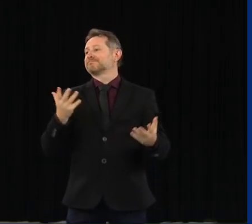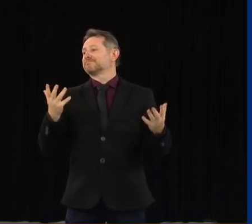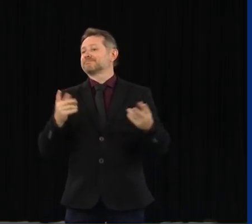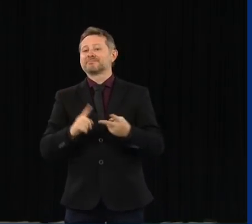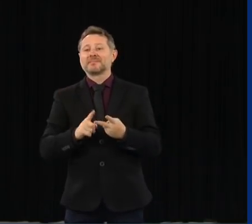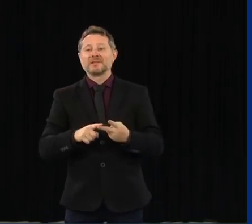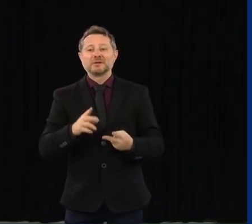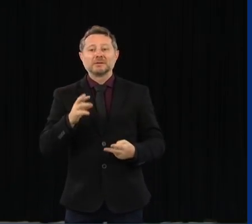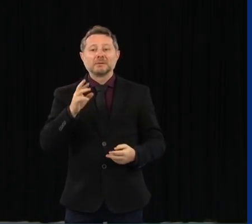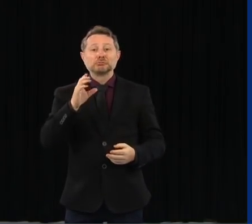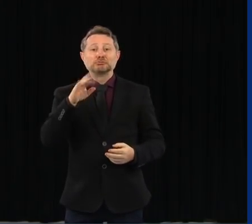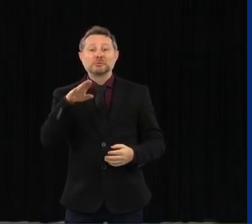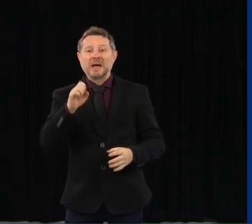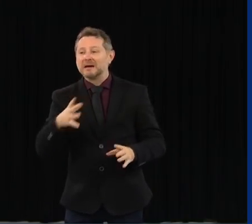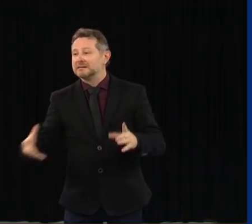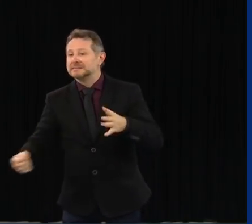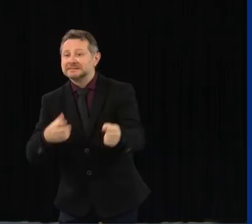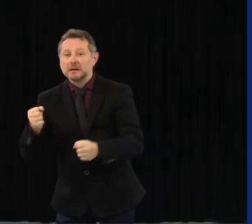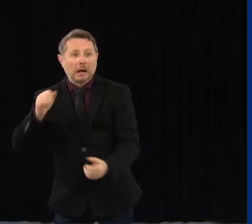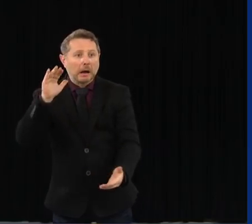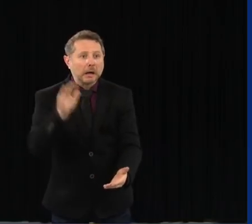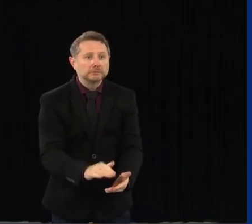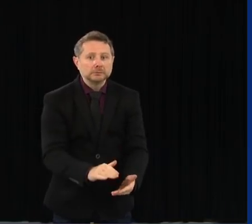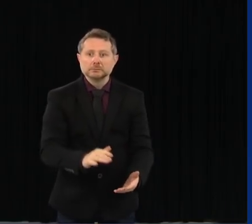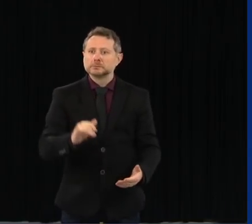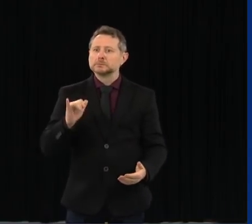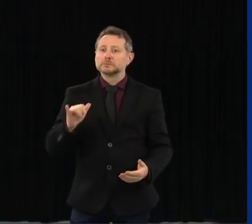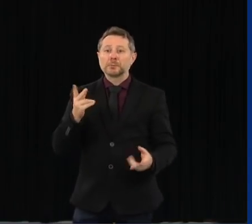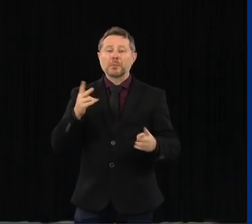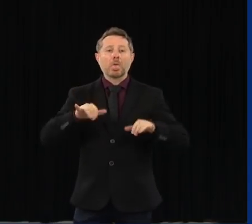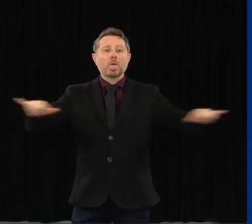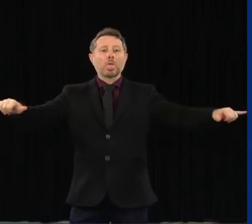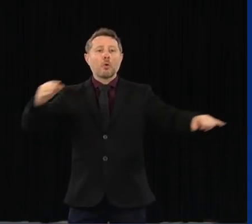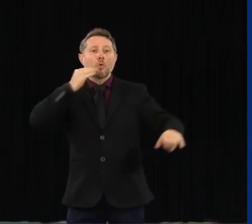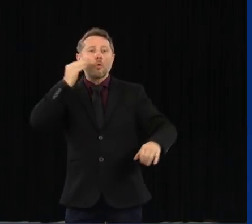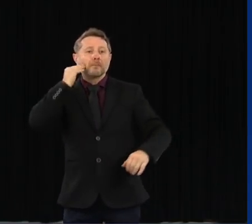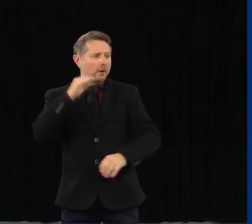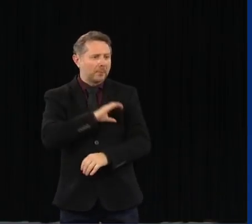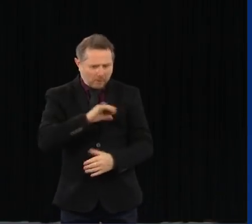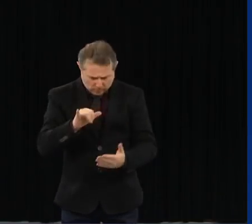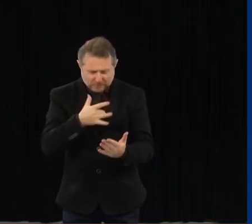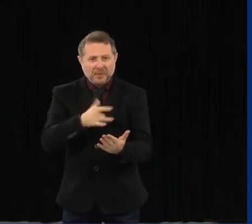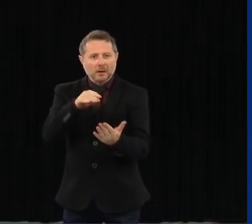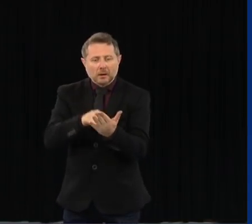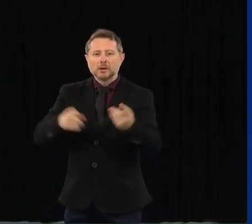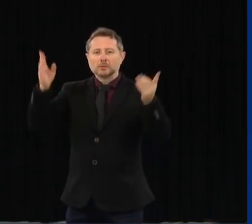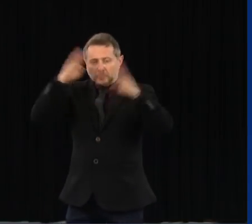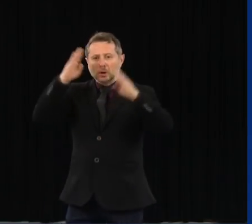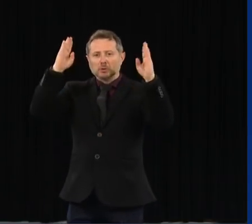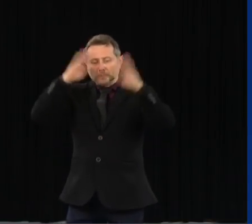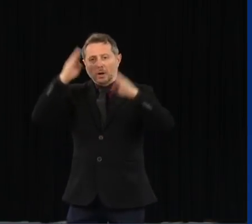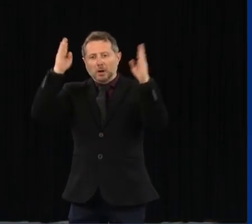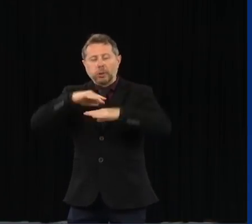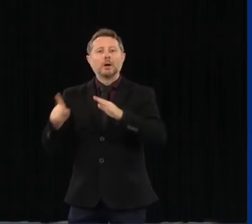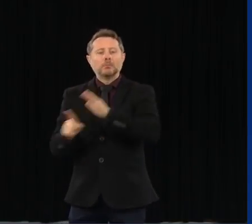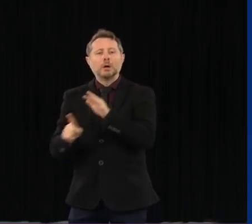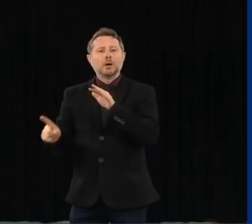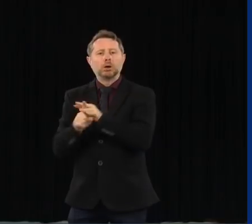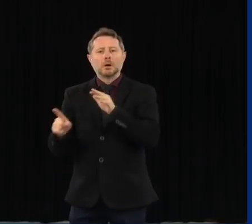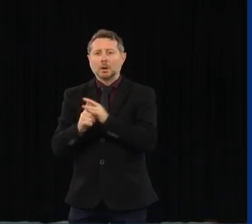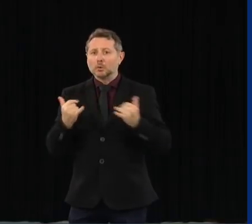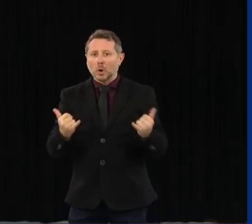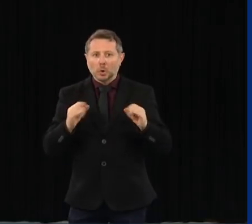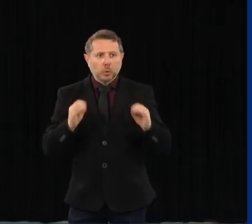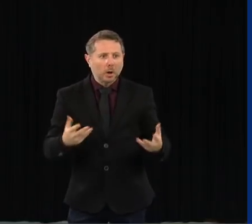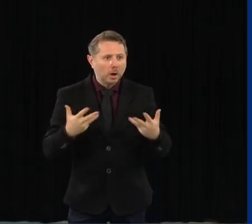crime rate. So you don't have the same number of trauma cases coming into a hospital. They are